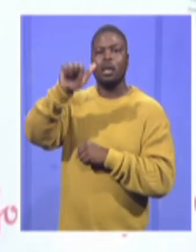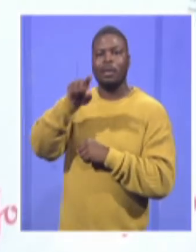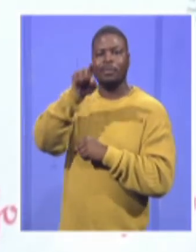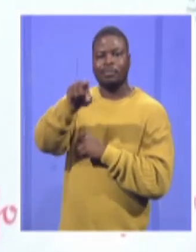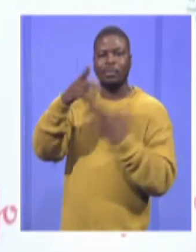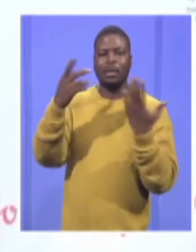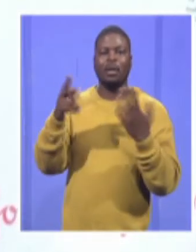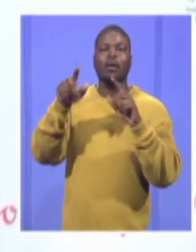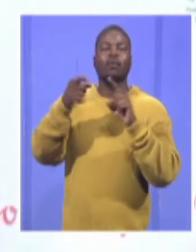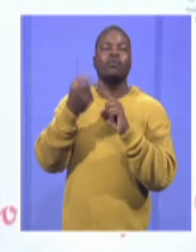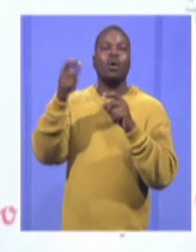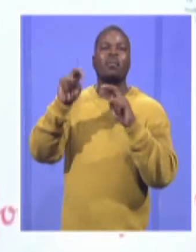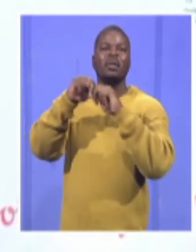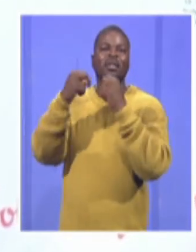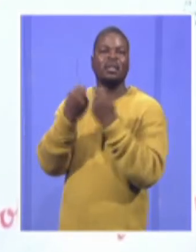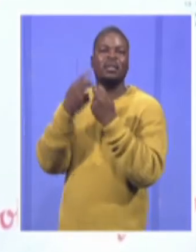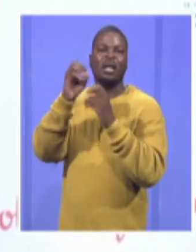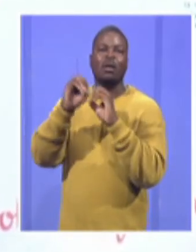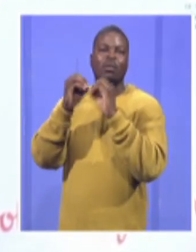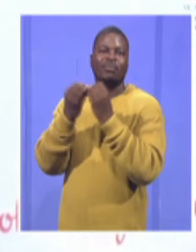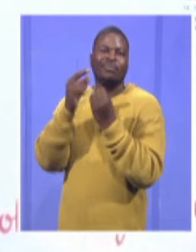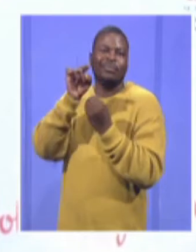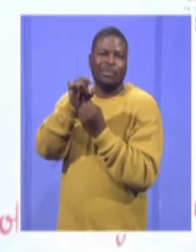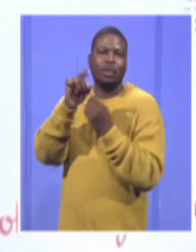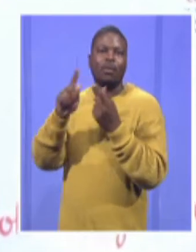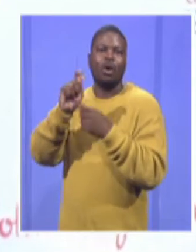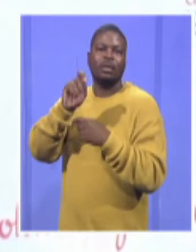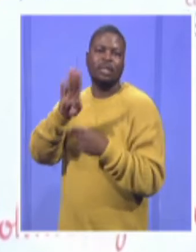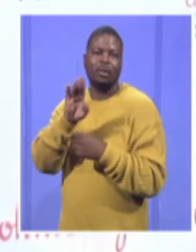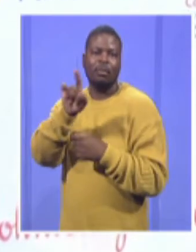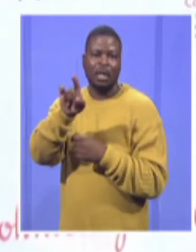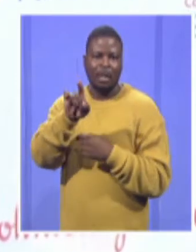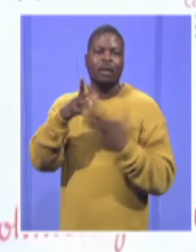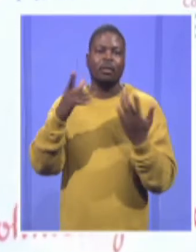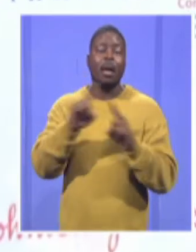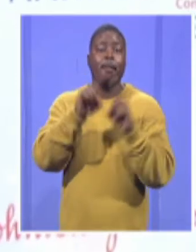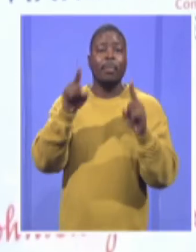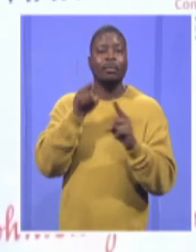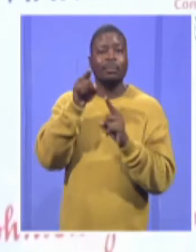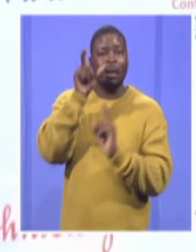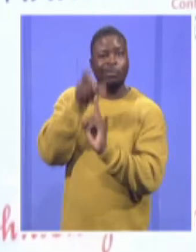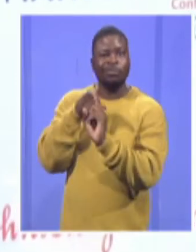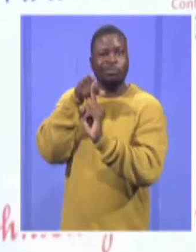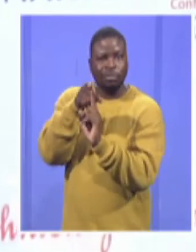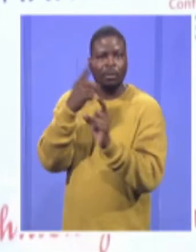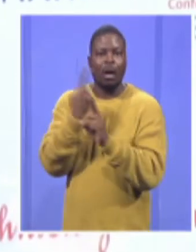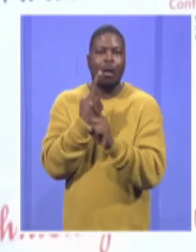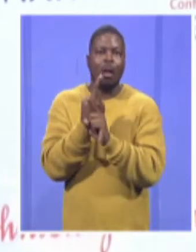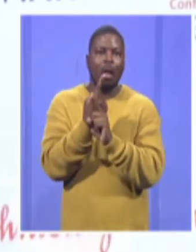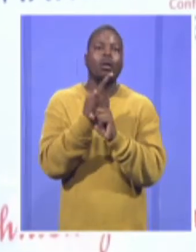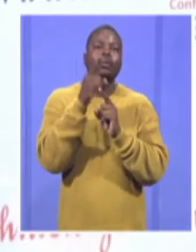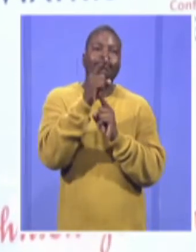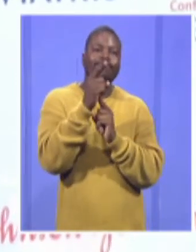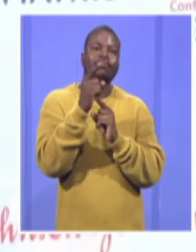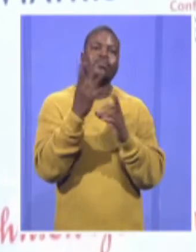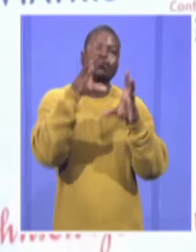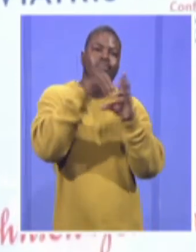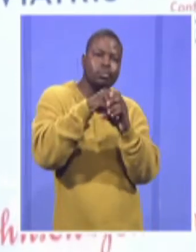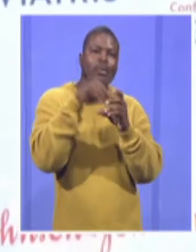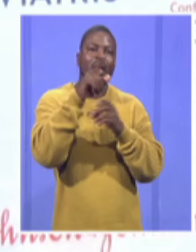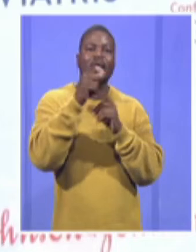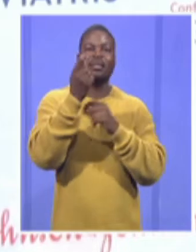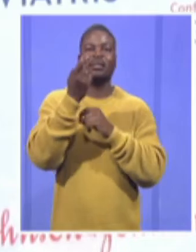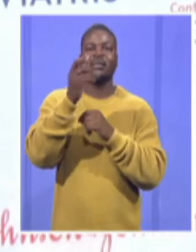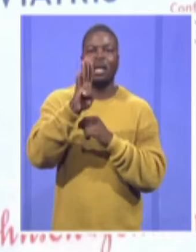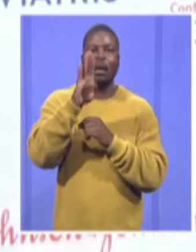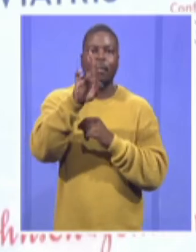strong, outspoken TB survivor herself. No doubt one of the strongest civil society voices in Durban this week at the SATB